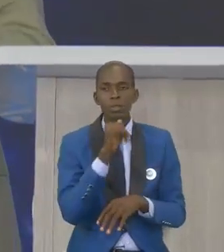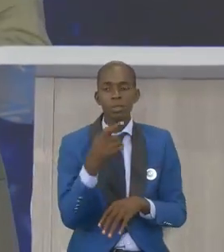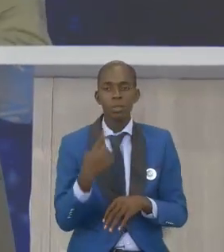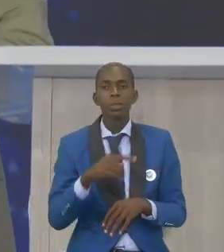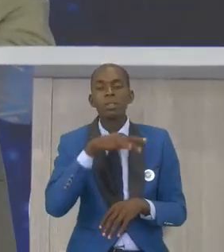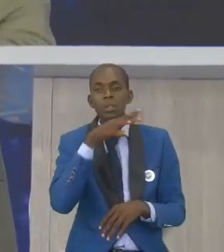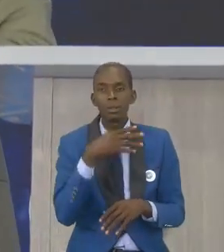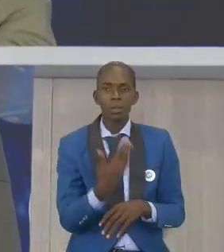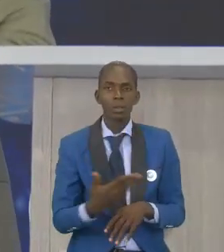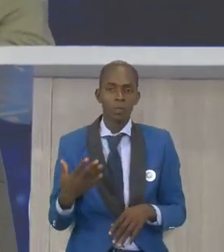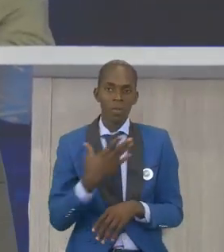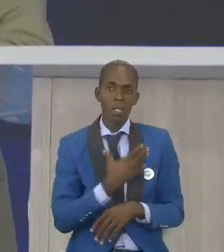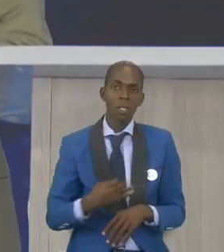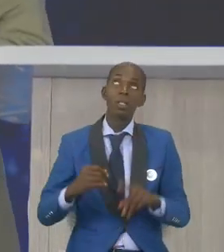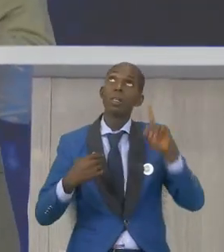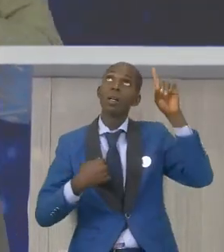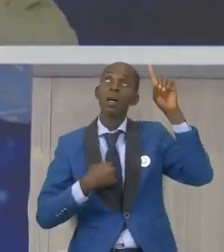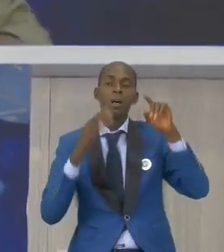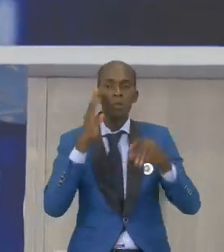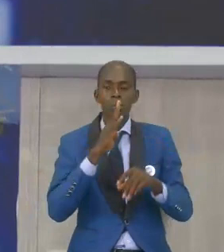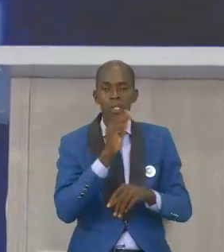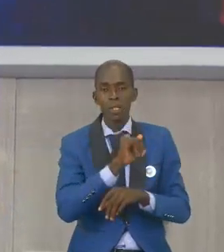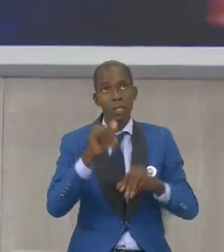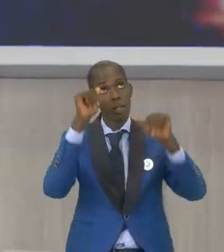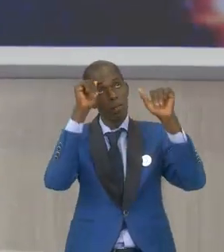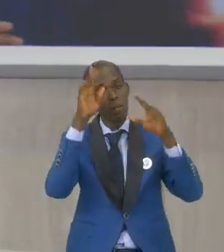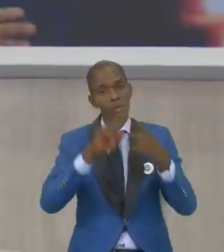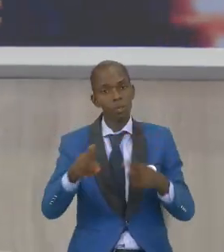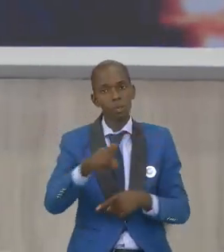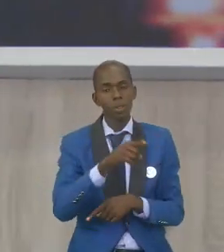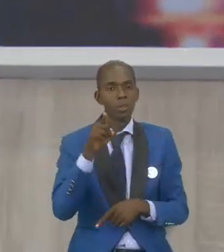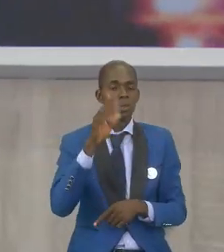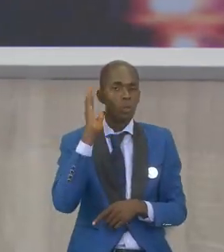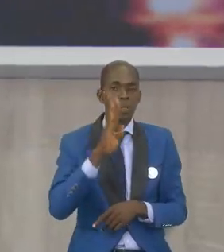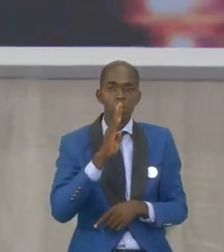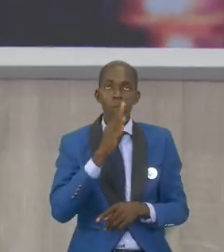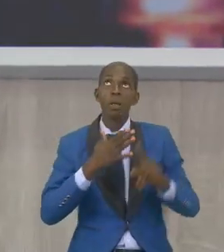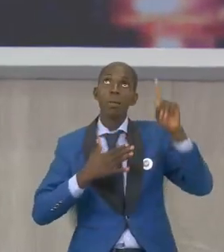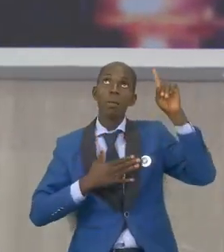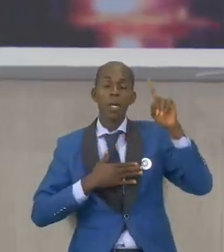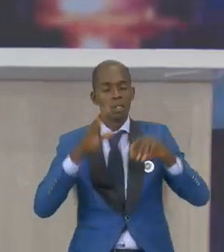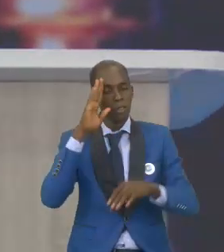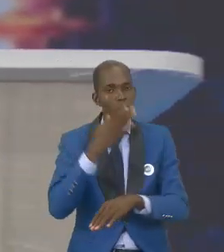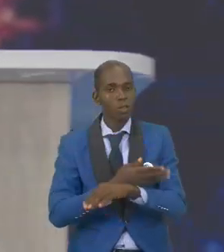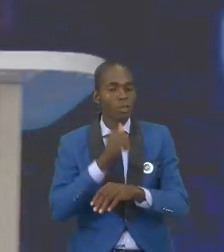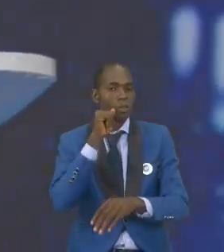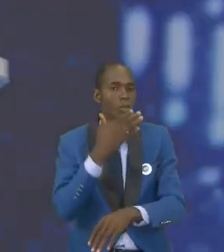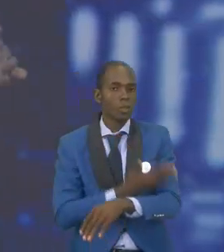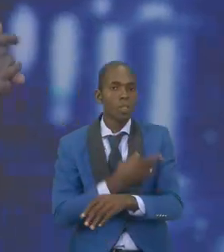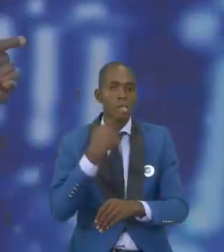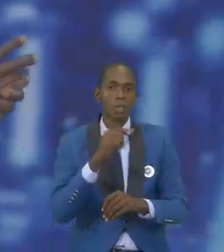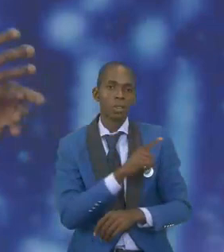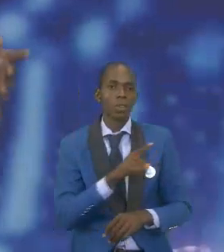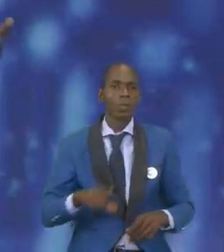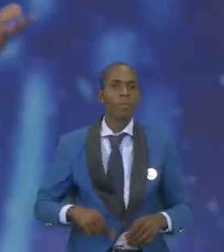unclean thing, and I will be a father unto you, and you will be my sons and my daughters, says the Lord.